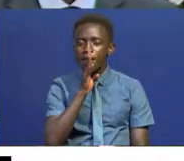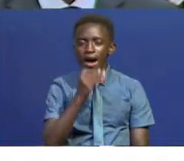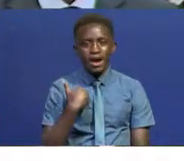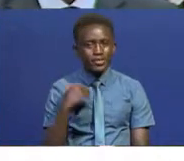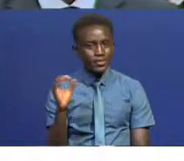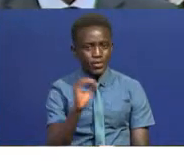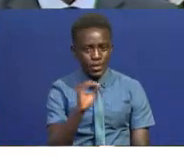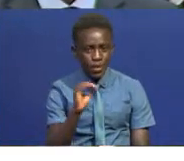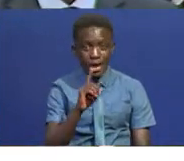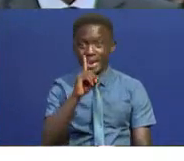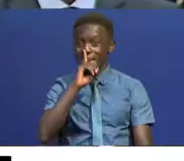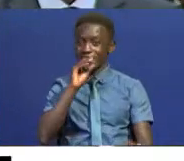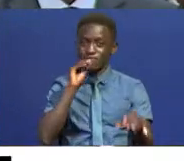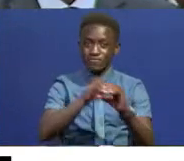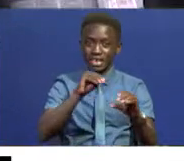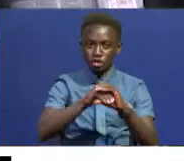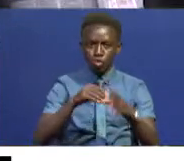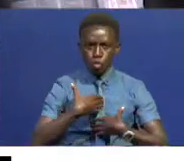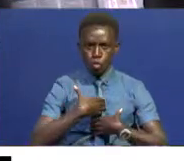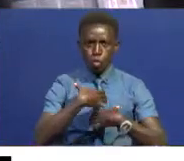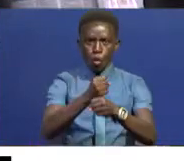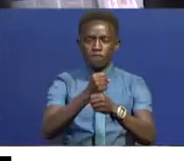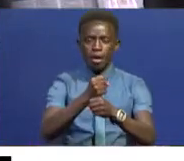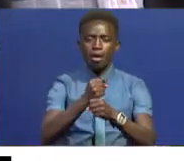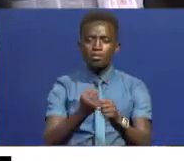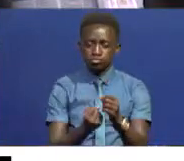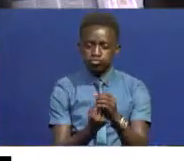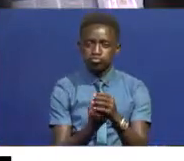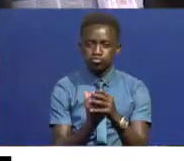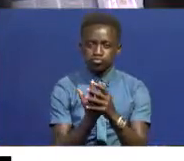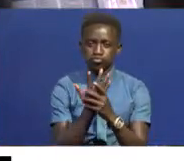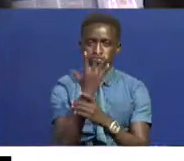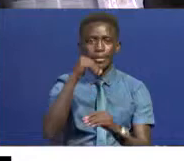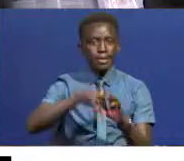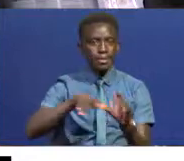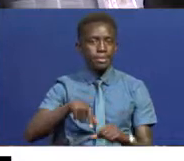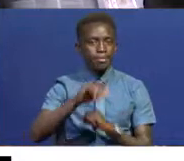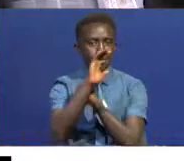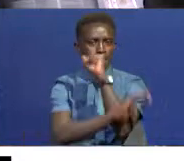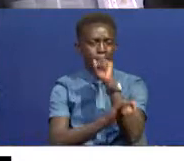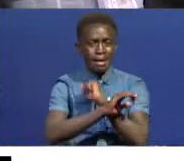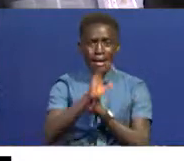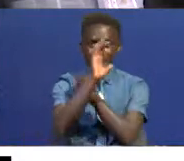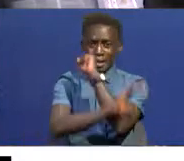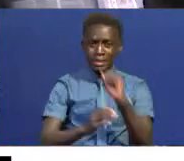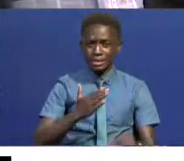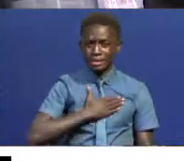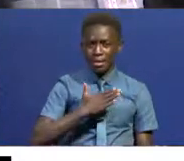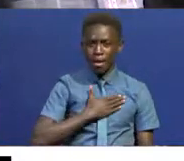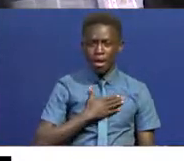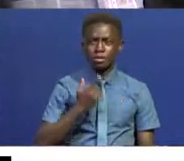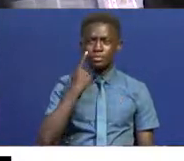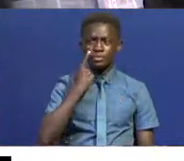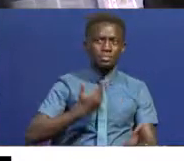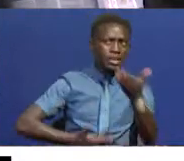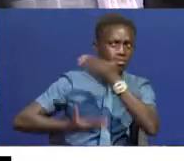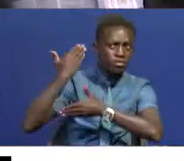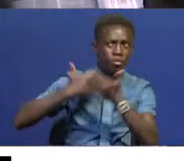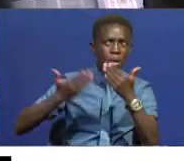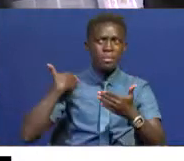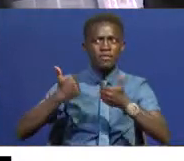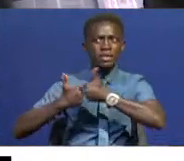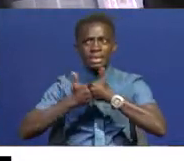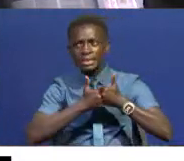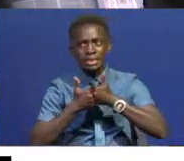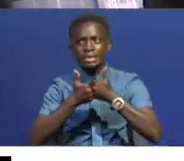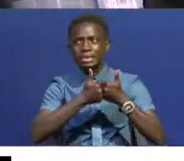confidence is growing in our country. Our currency has reversed its previous calamitous slide against